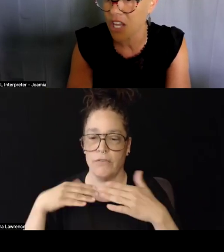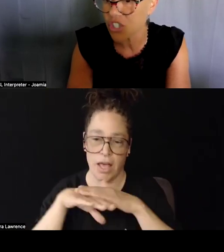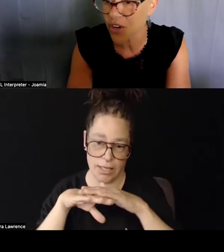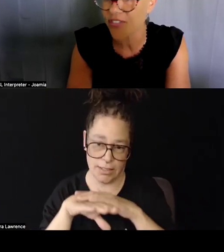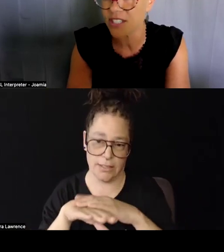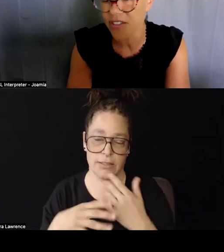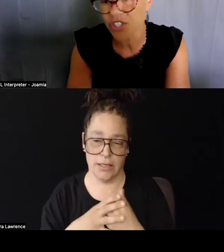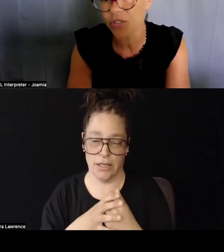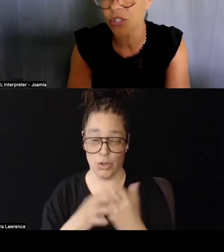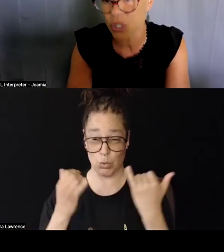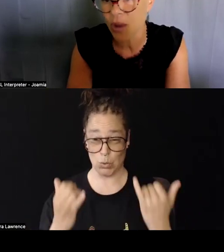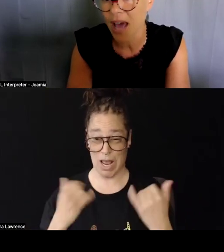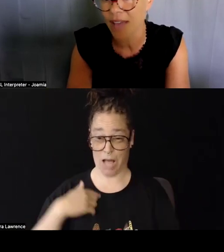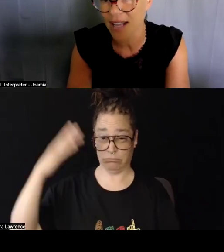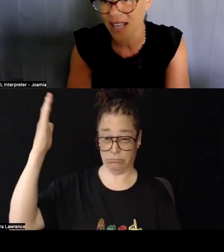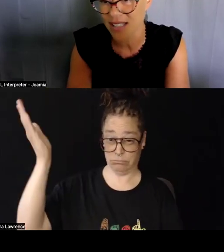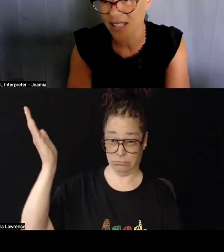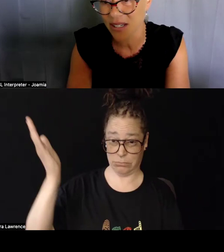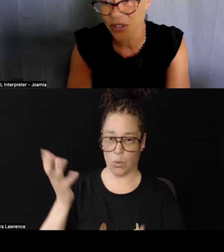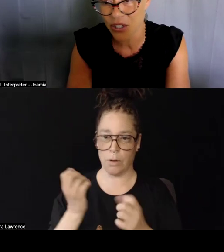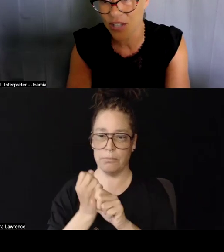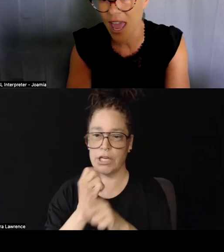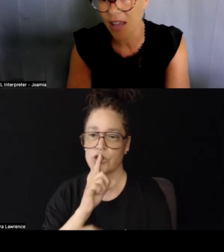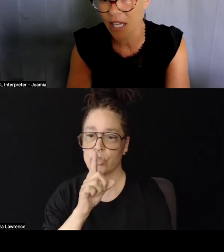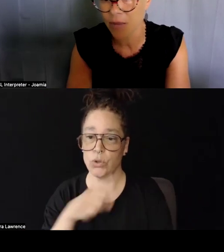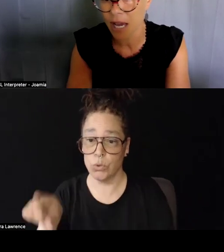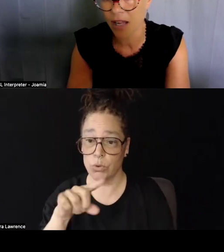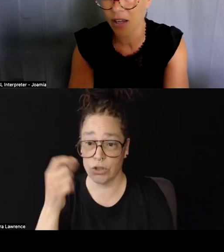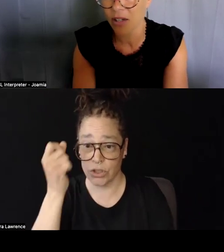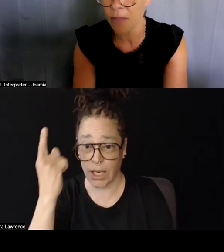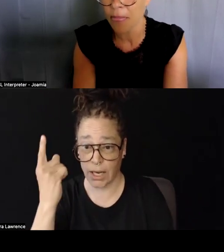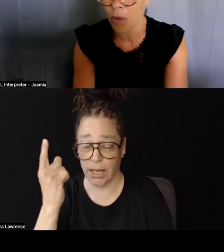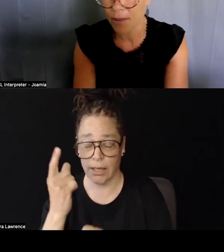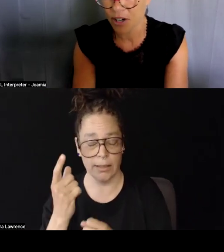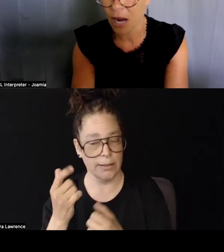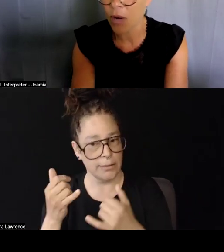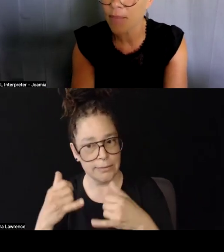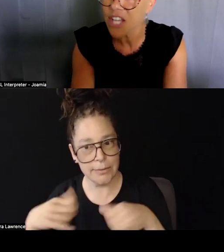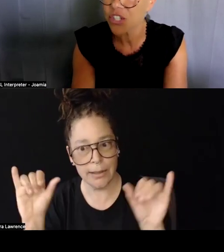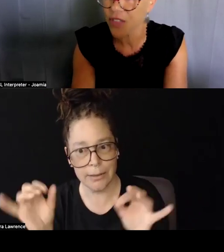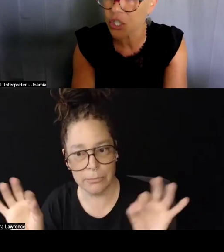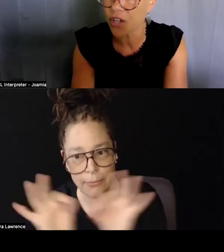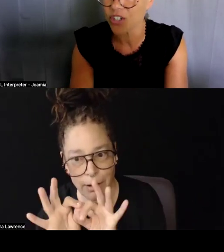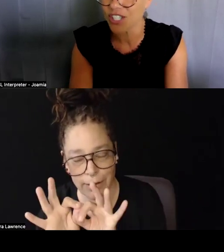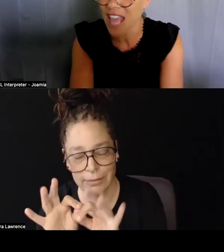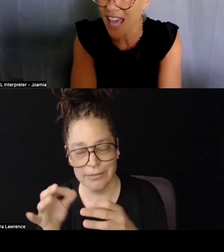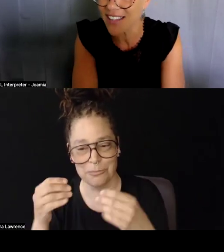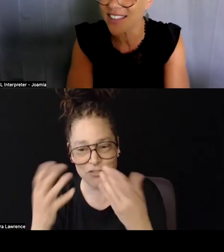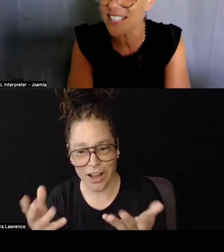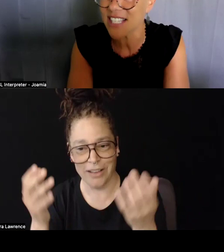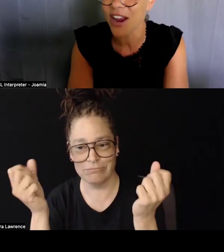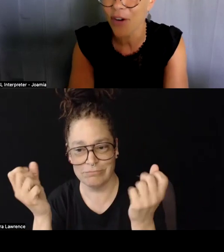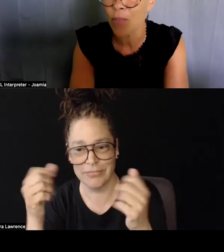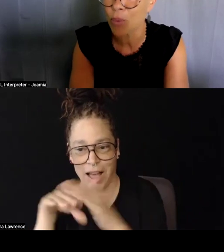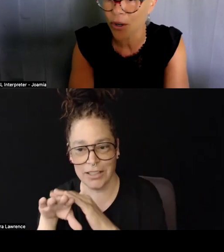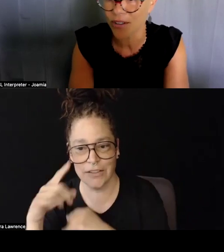and making sure that the deaf children do have access. Today, in my webinar, I want to make sure that you understand that